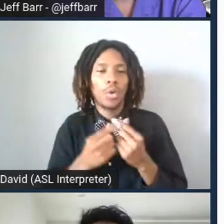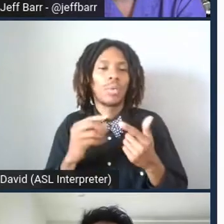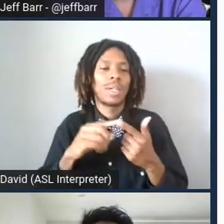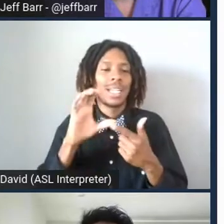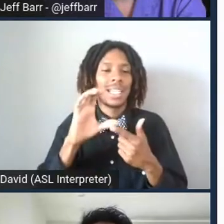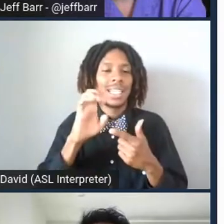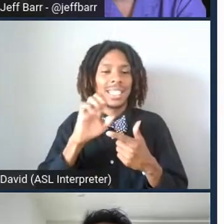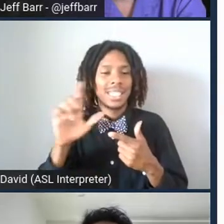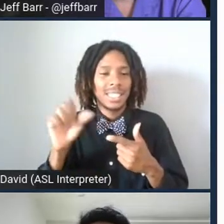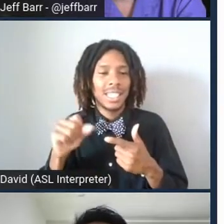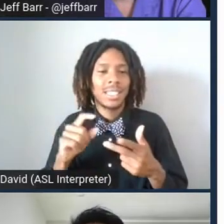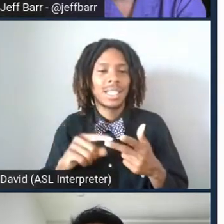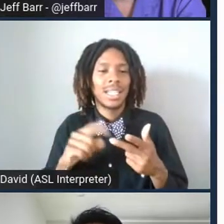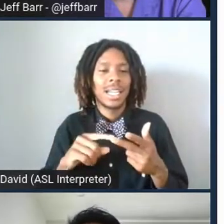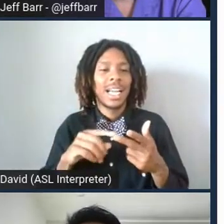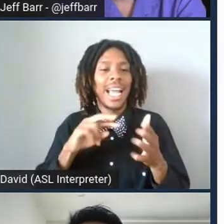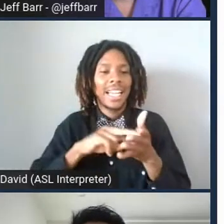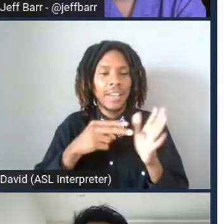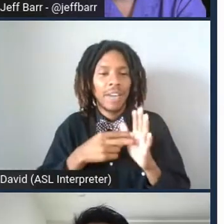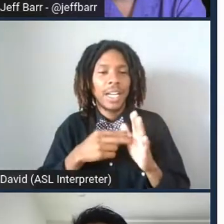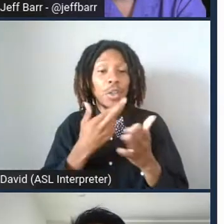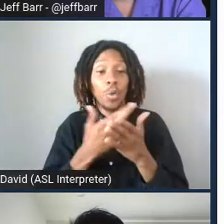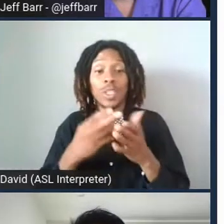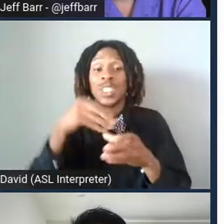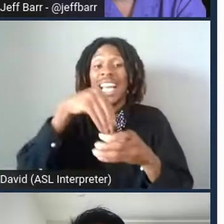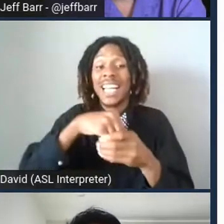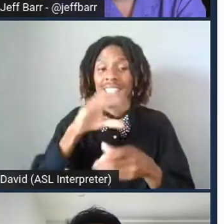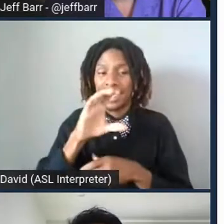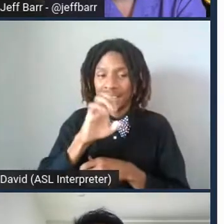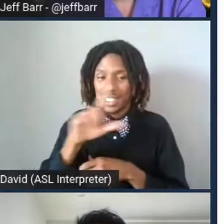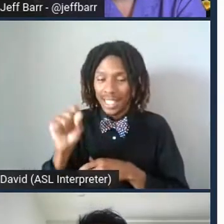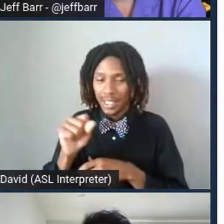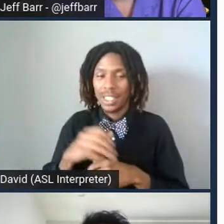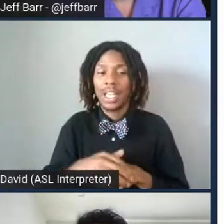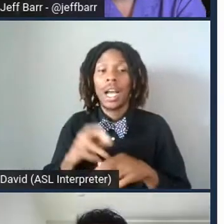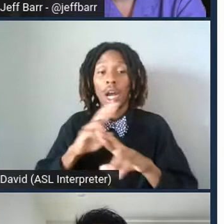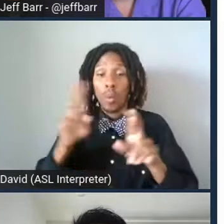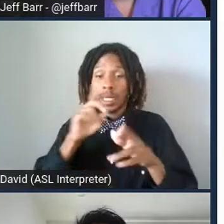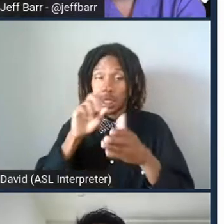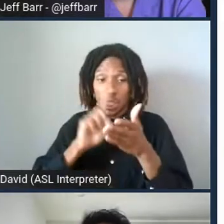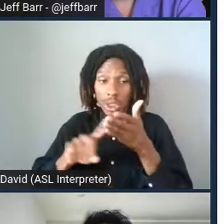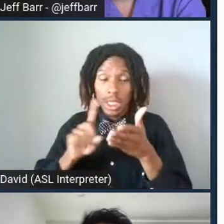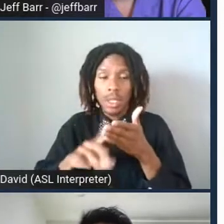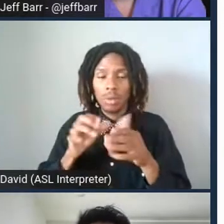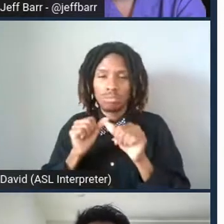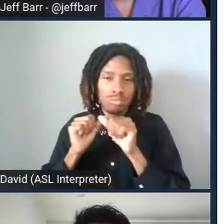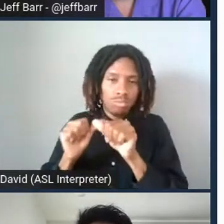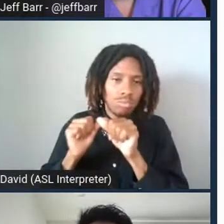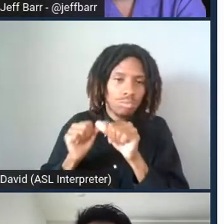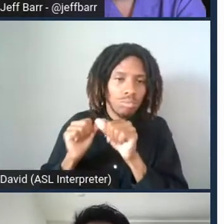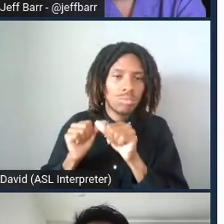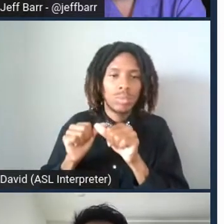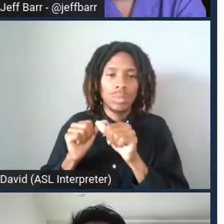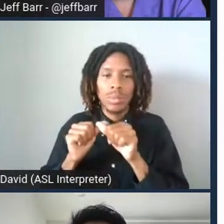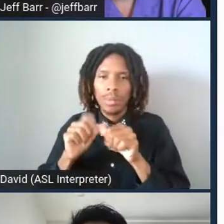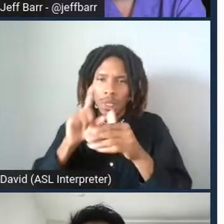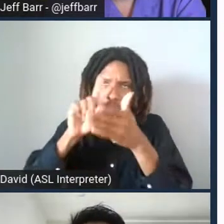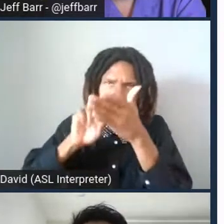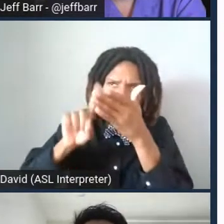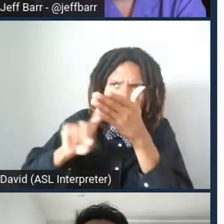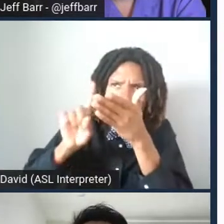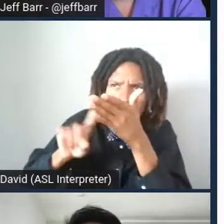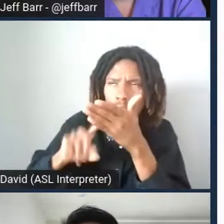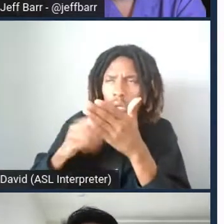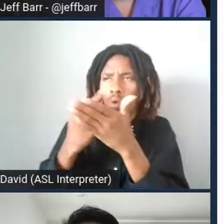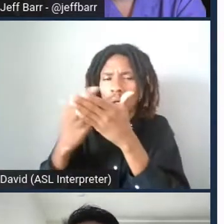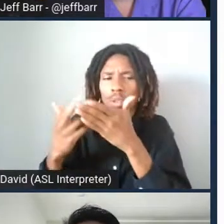then defining the resources within those cells. Our readiness checks will continuously check for those resources and